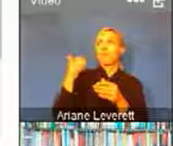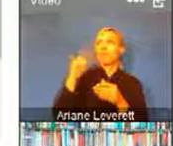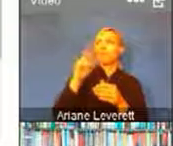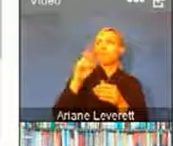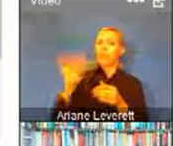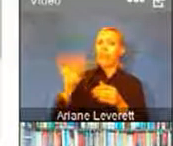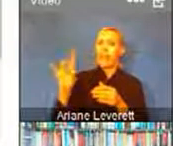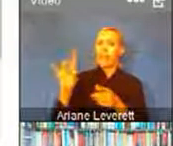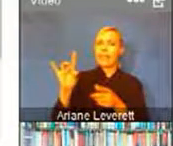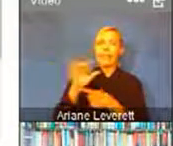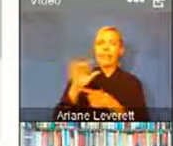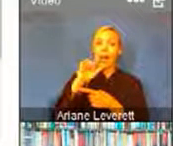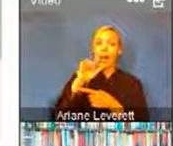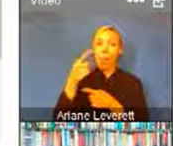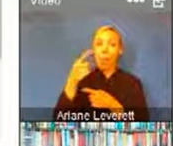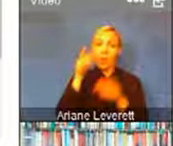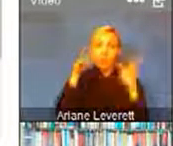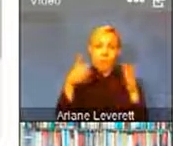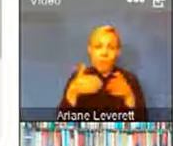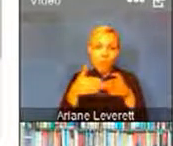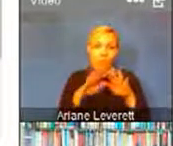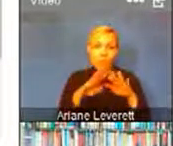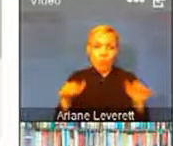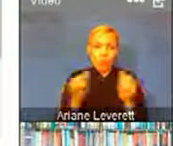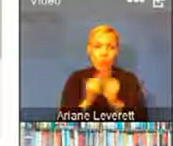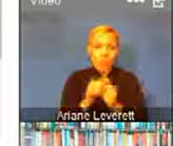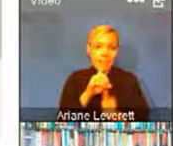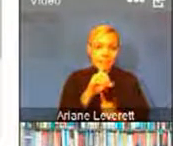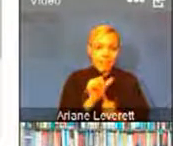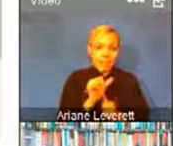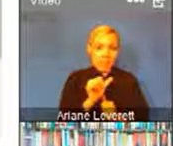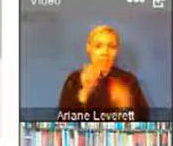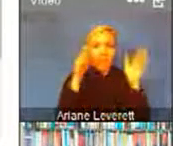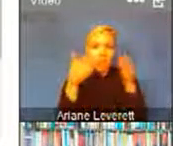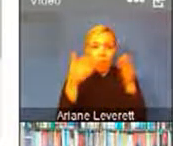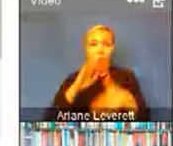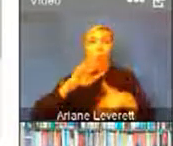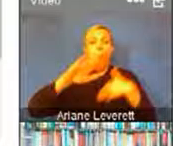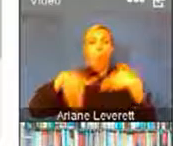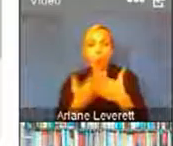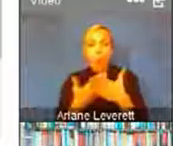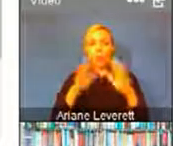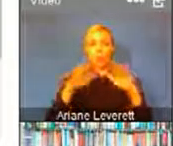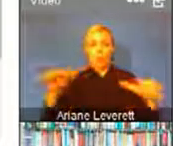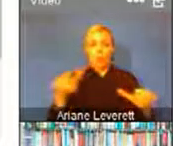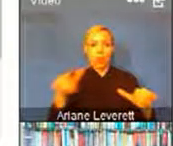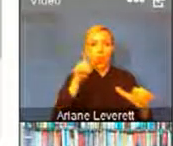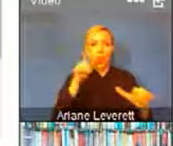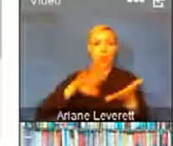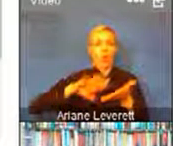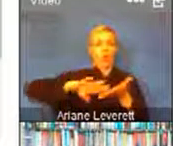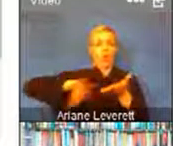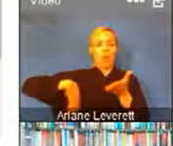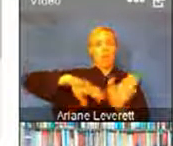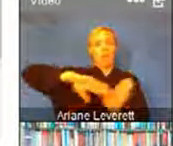Sub-goal 1, access to quality early childhood development care and pre-primary education.